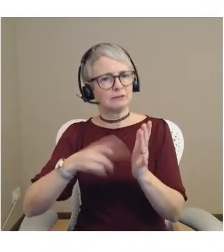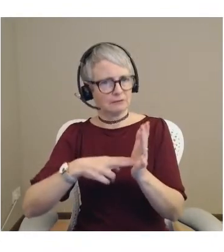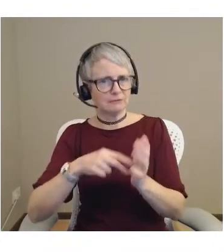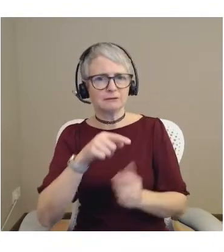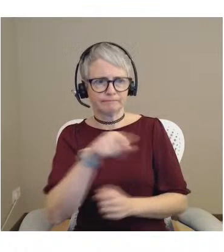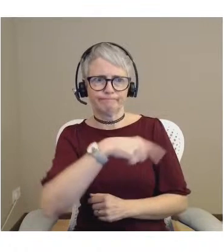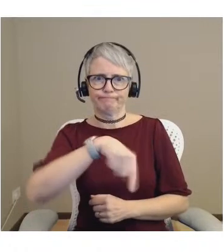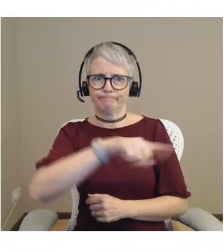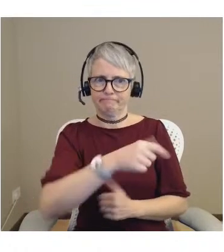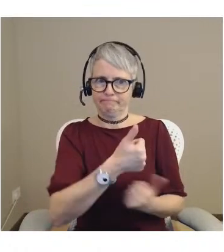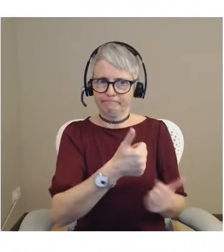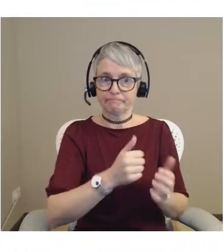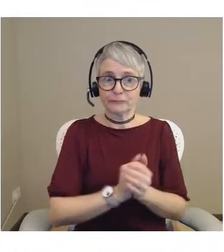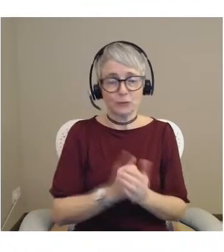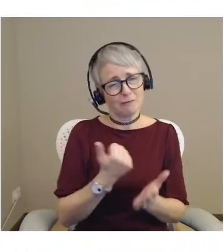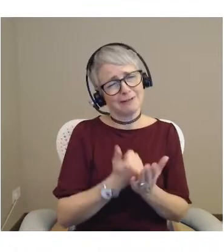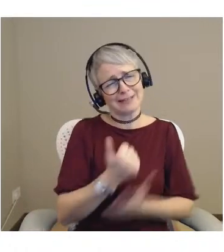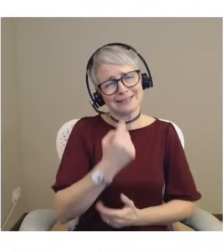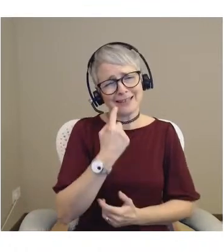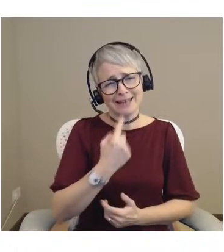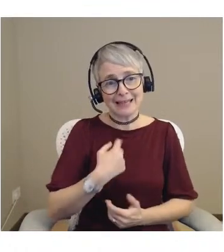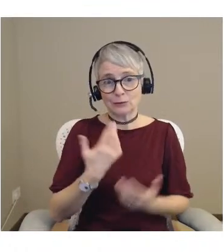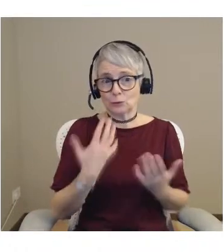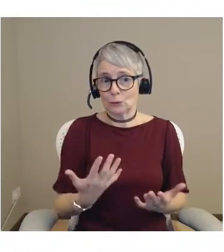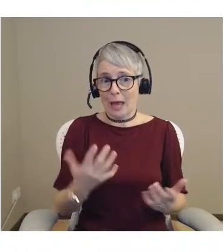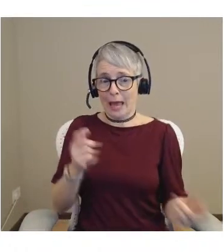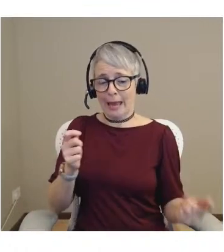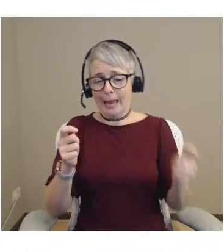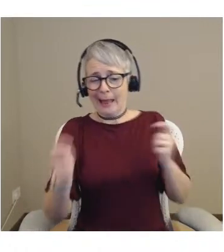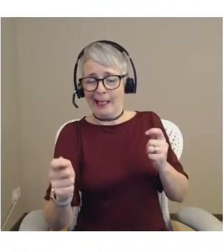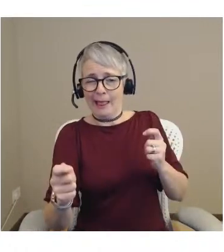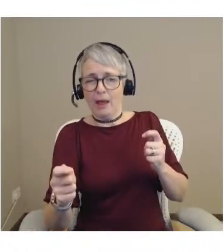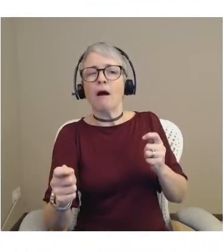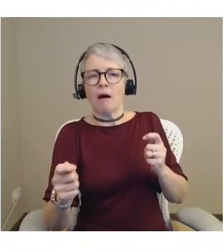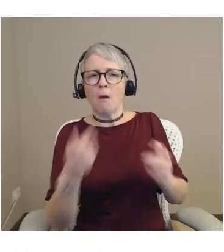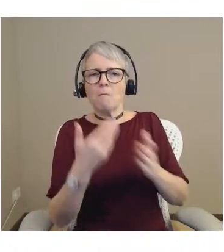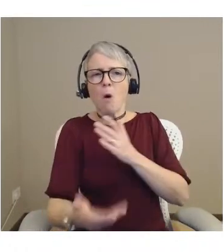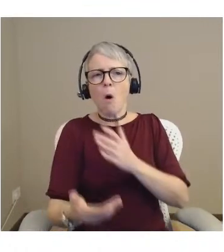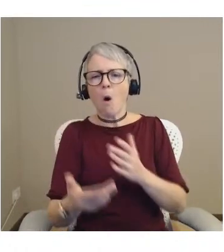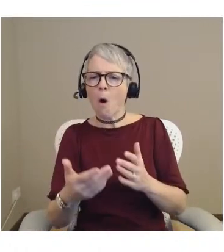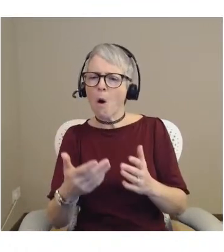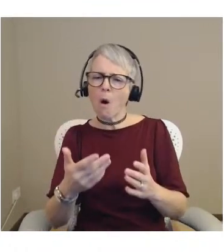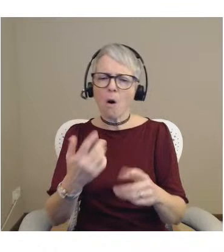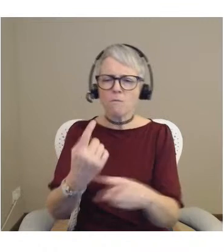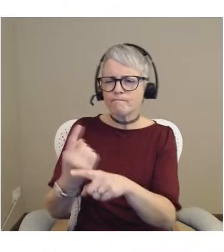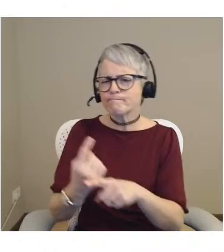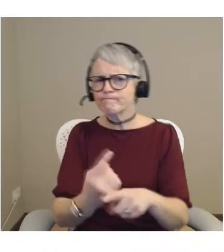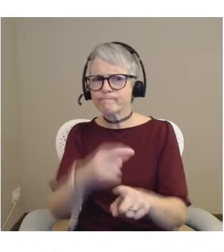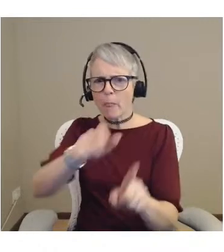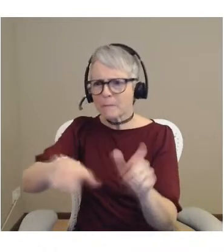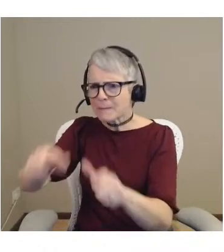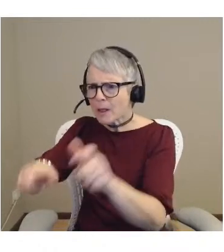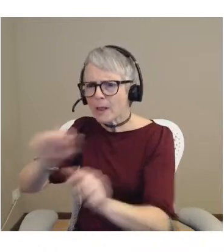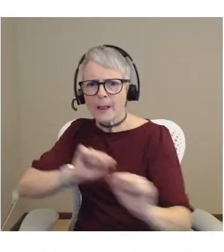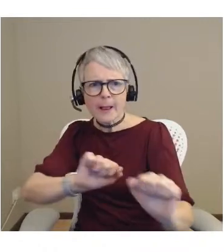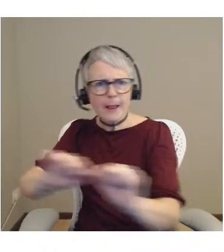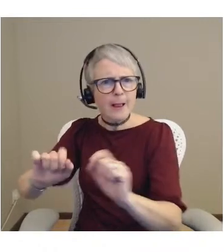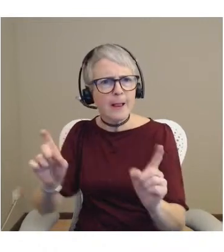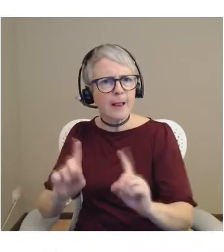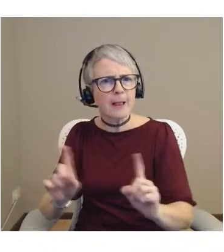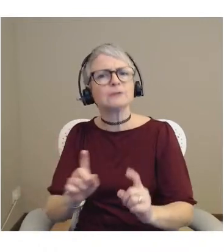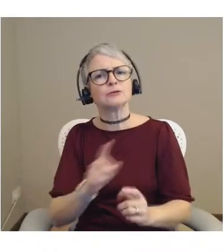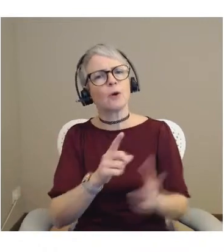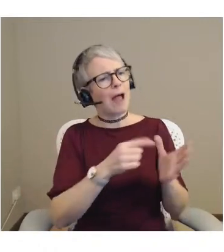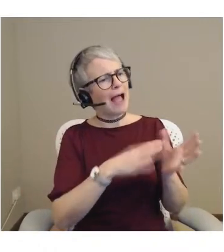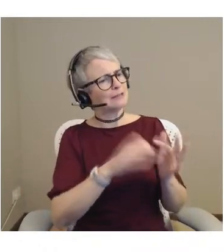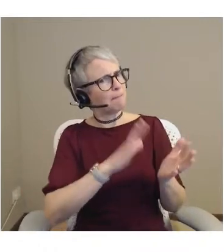So, fantastic kickoff yesterday. We're going to shift gear today into maybe getting a little bit closer to the chalk face. I've got my colleague Adam with me here. Adam, could you just introduce yourself and explain